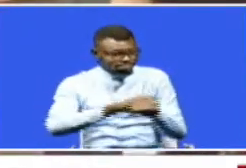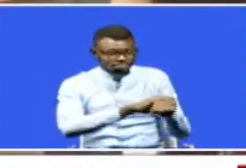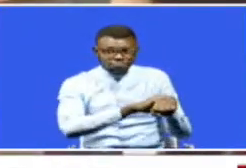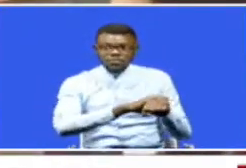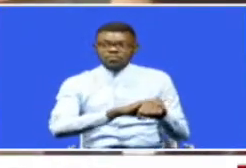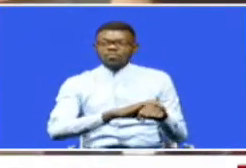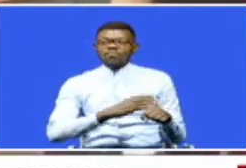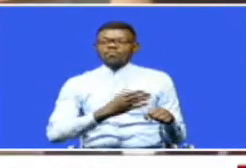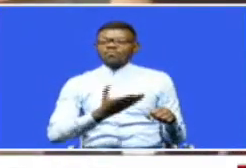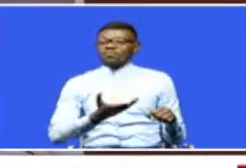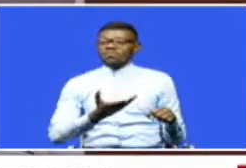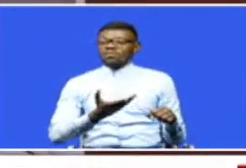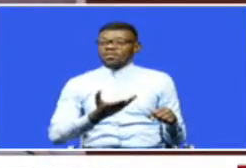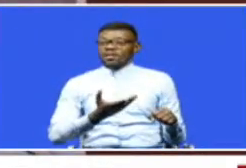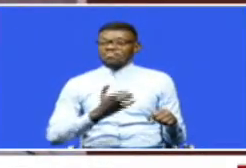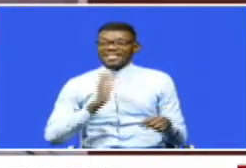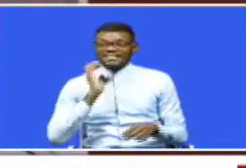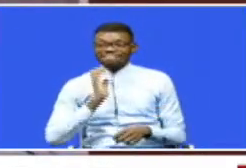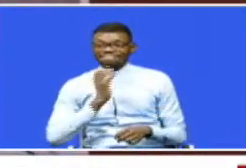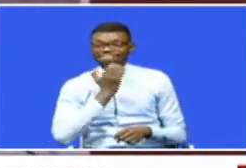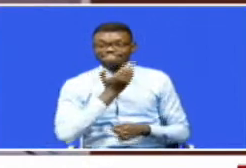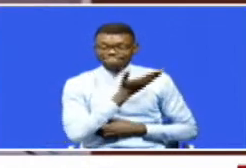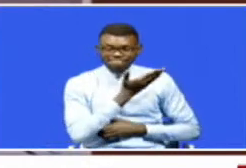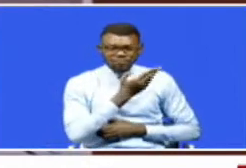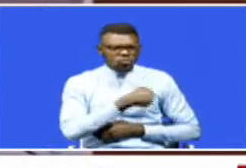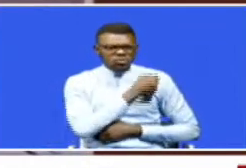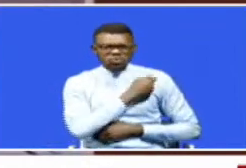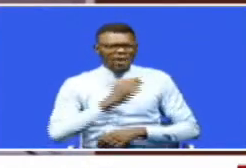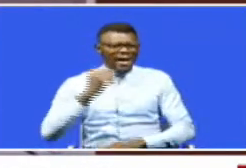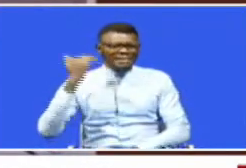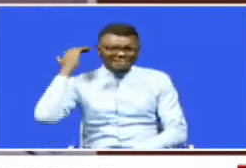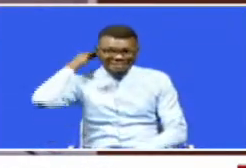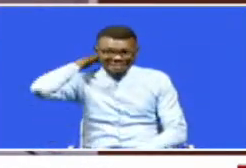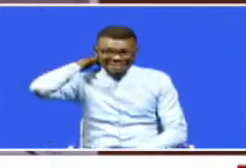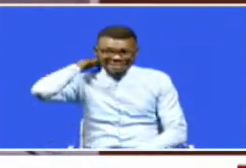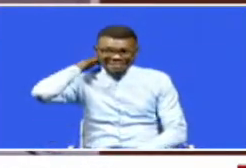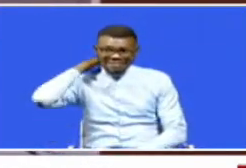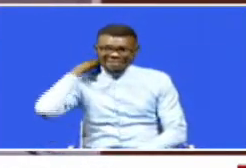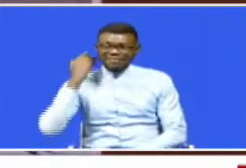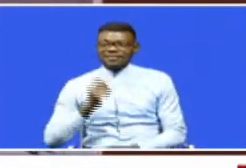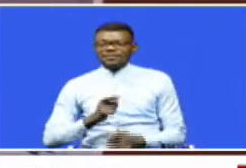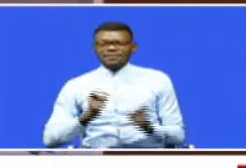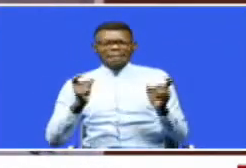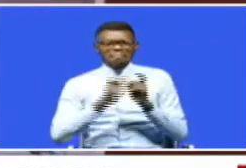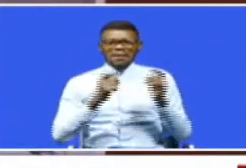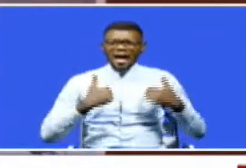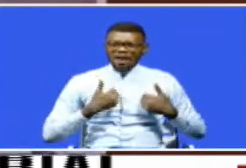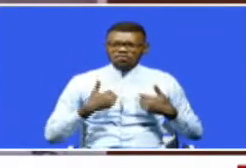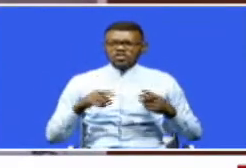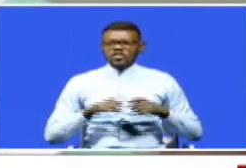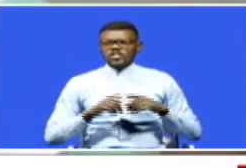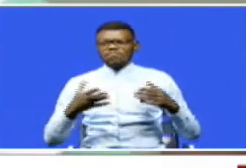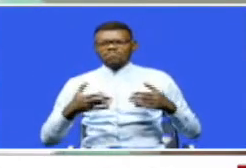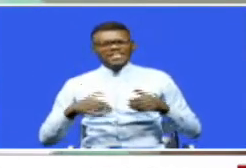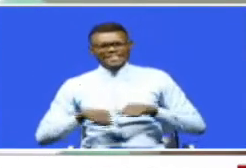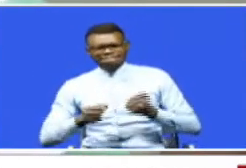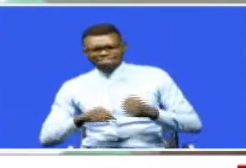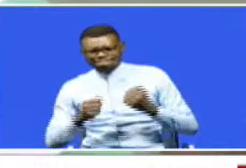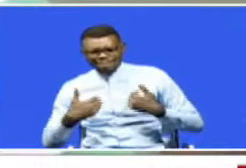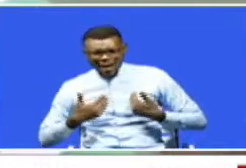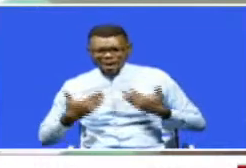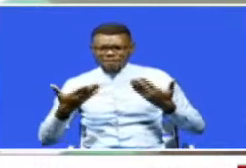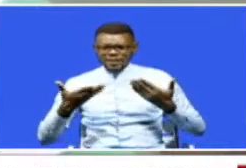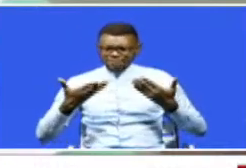Research Hospital, where she was treated for spine-related complications and cervical fractures for several days.